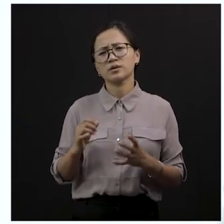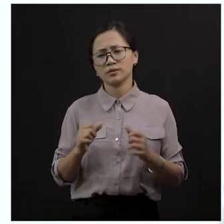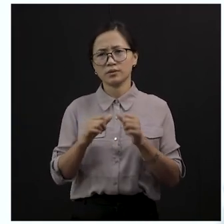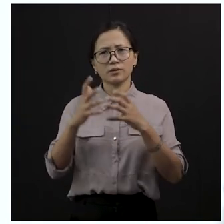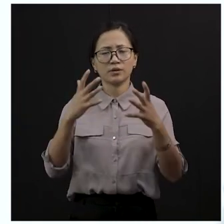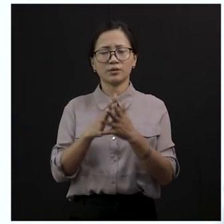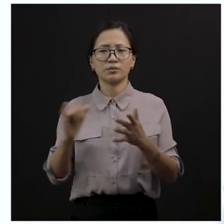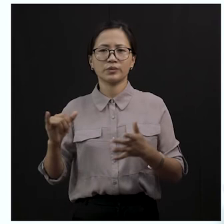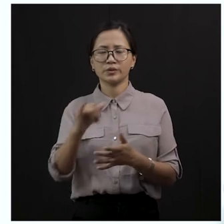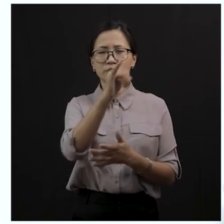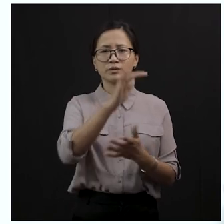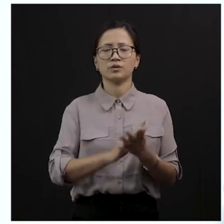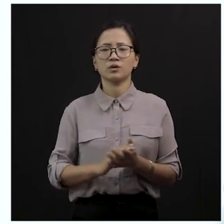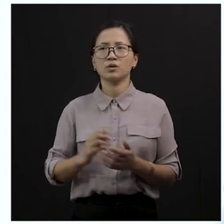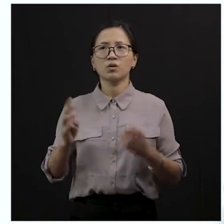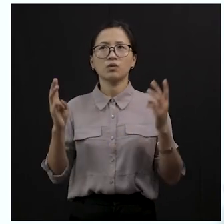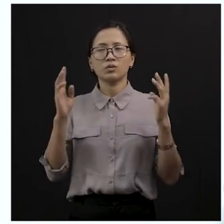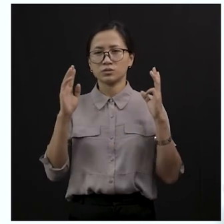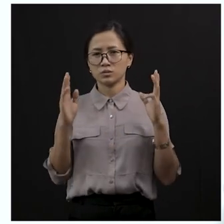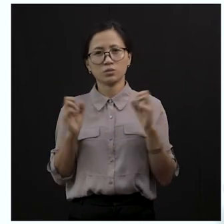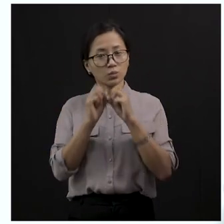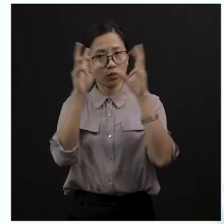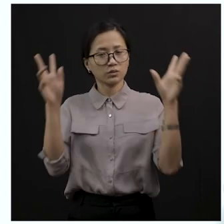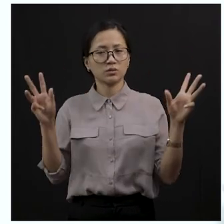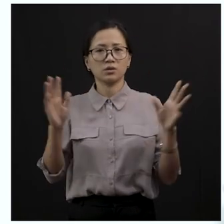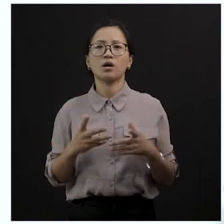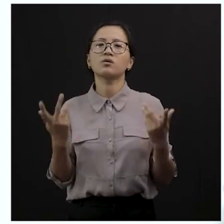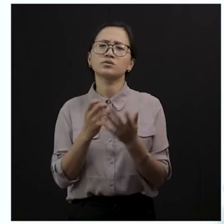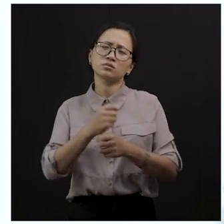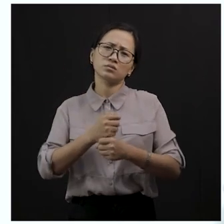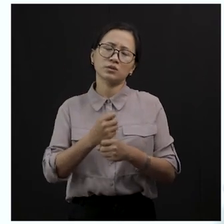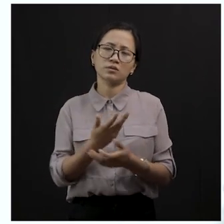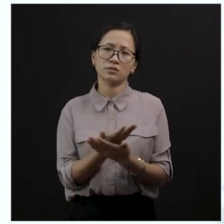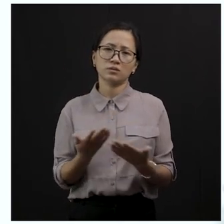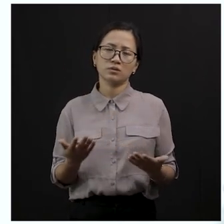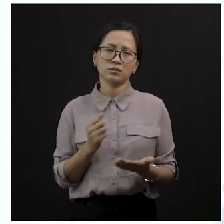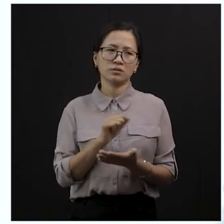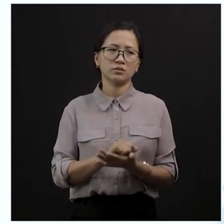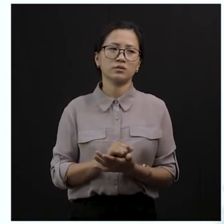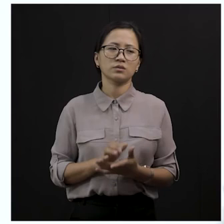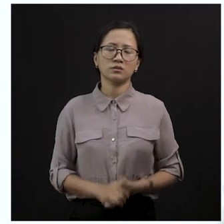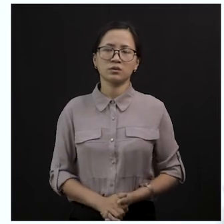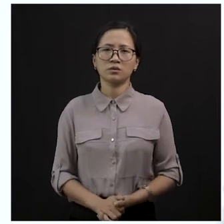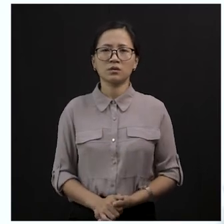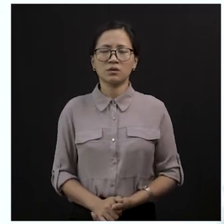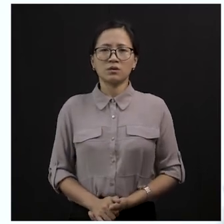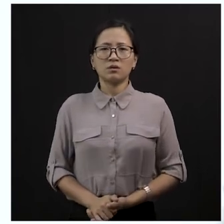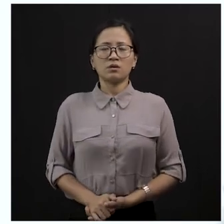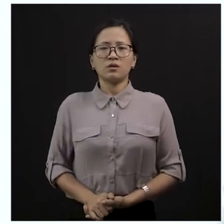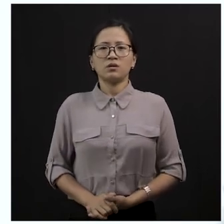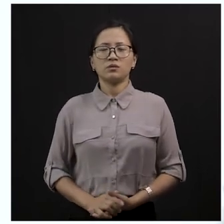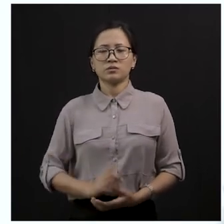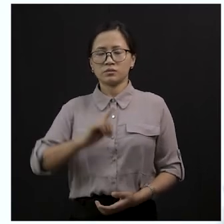wanted to make airplane, they first wondered, right? They wondered, how shall we make that? That is known as wonder, okay? Now next